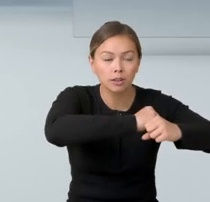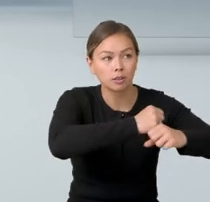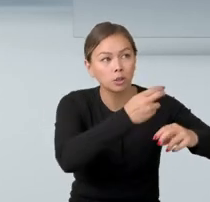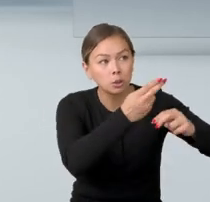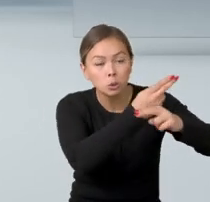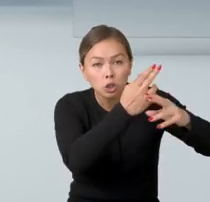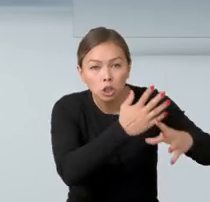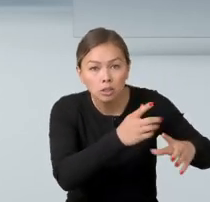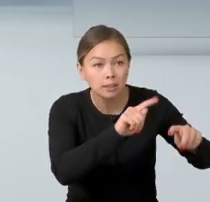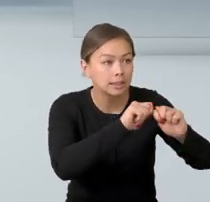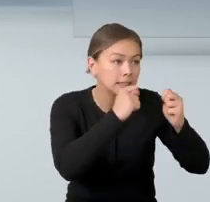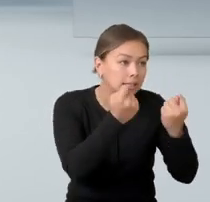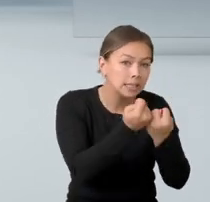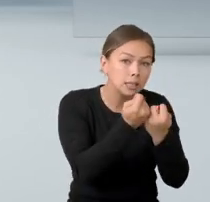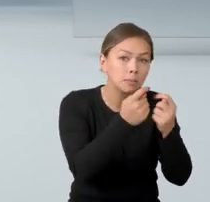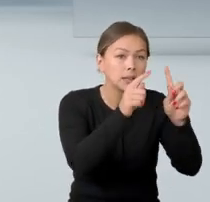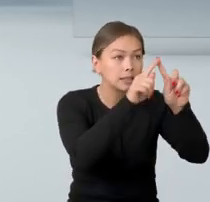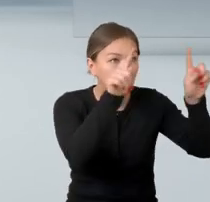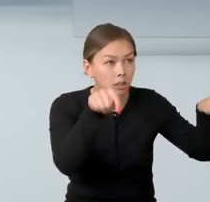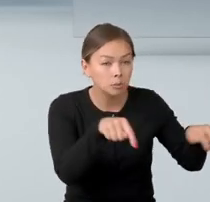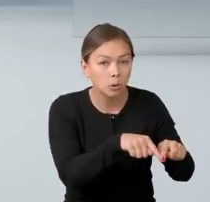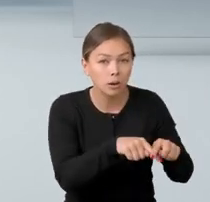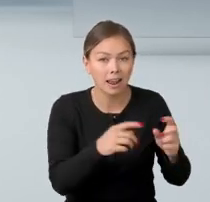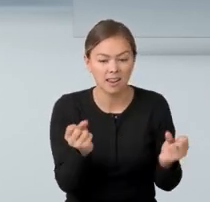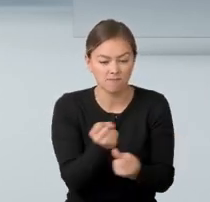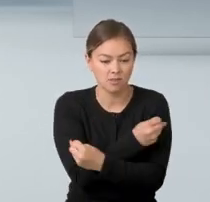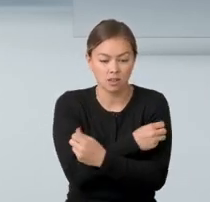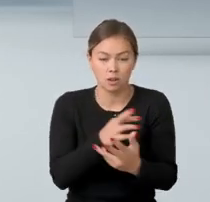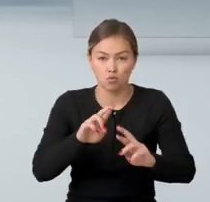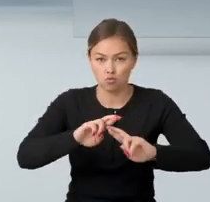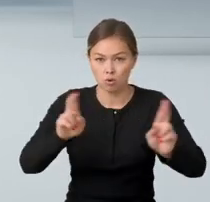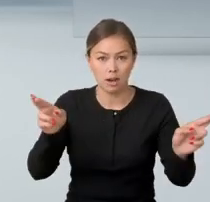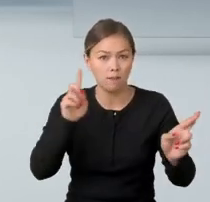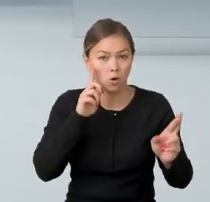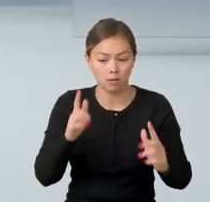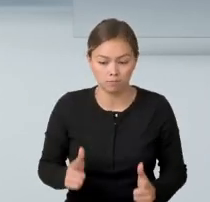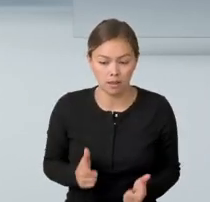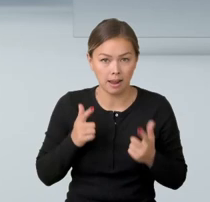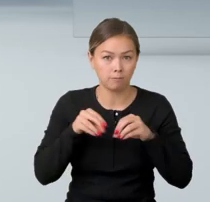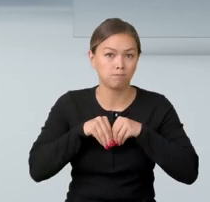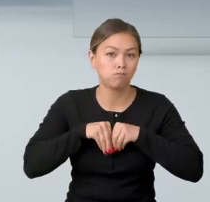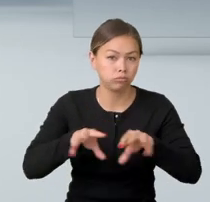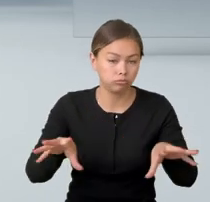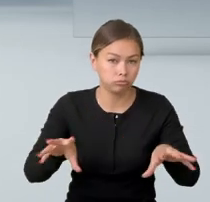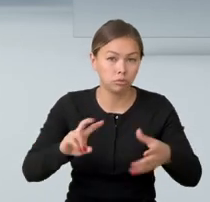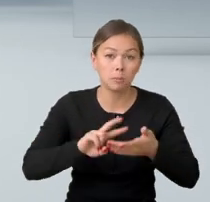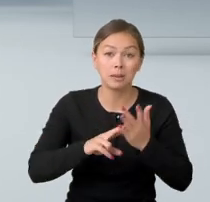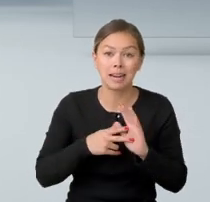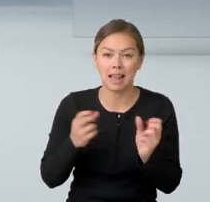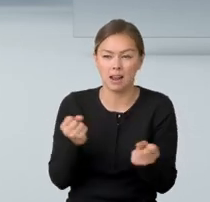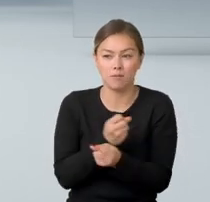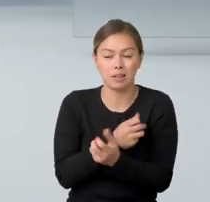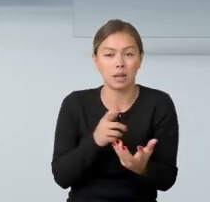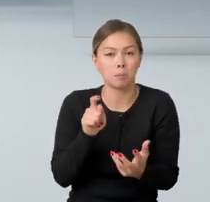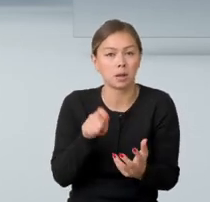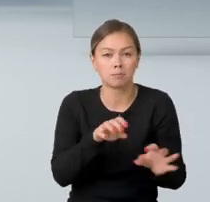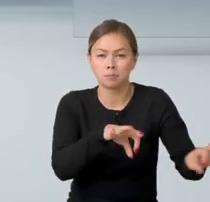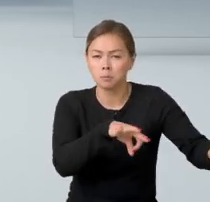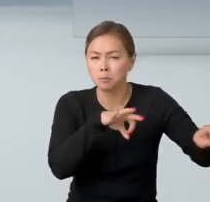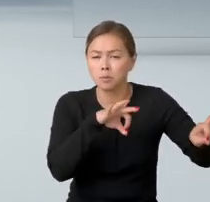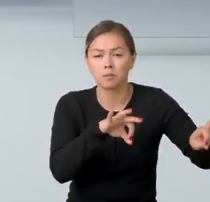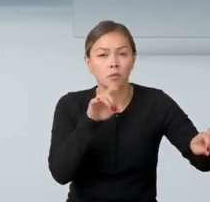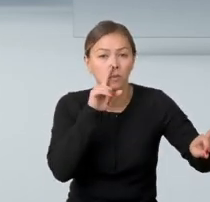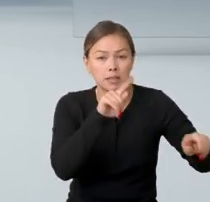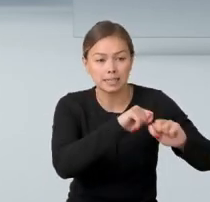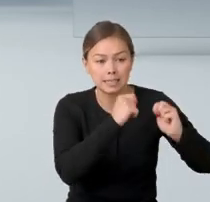the security the users the teams like we create the dashboards and everything is available for the go live so everything has to